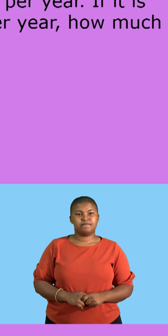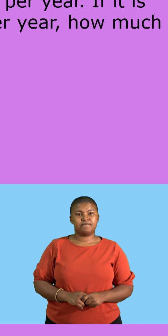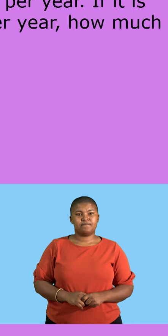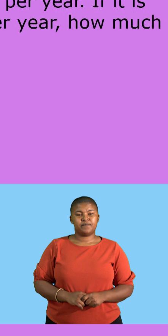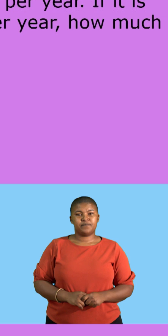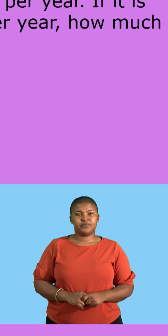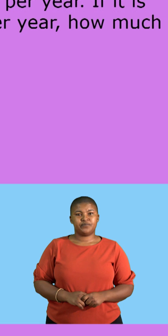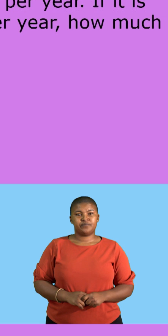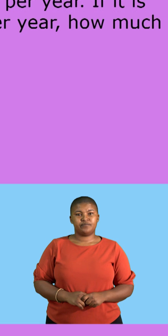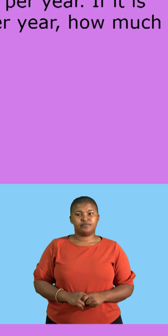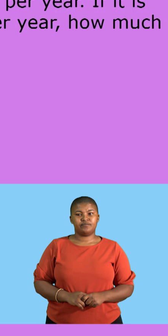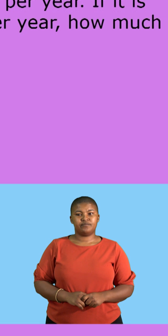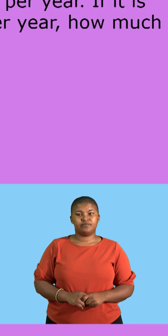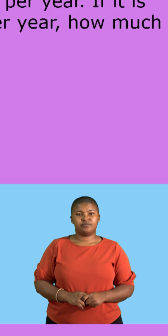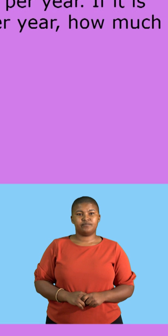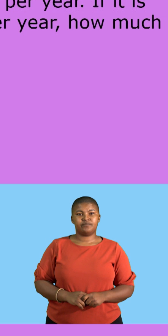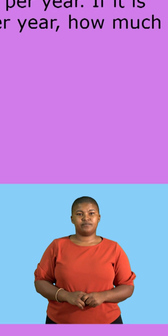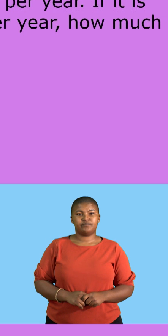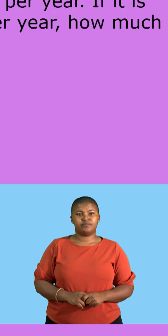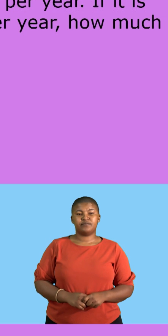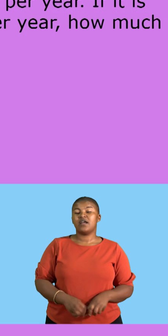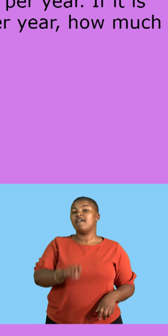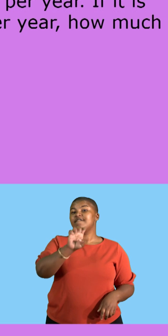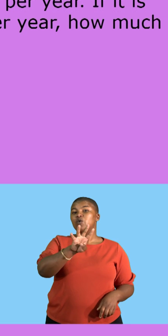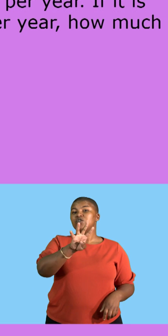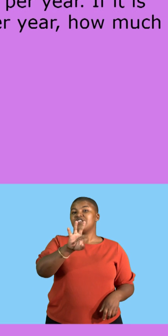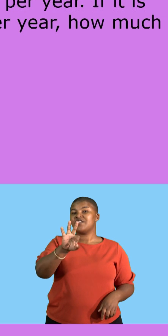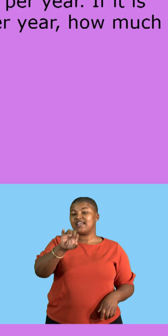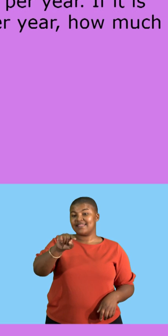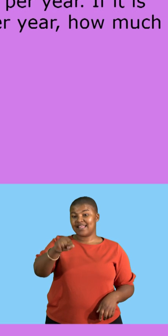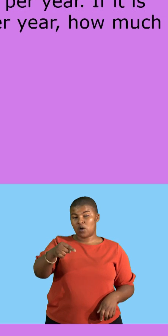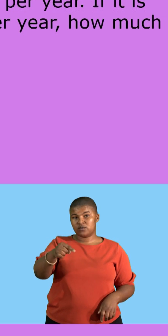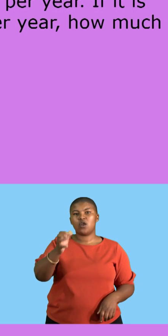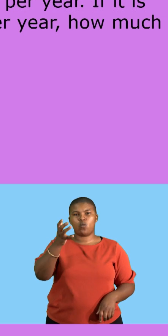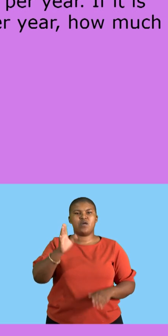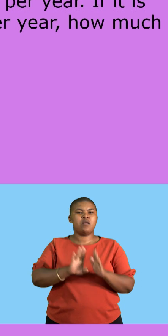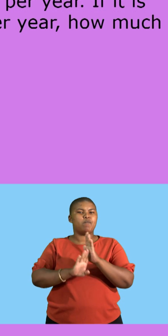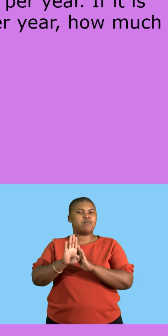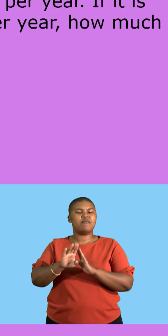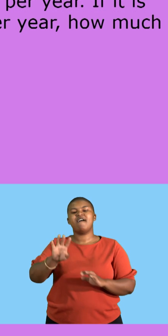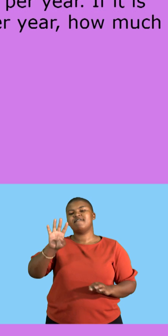43,000 Rand is going to go up with